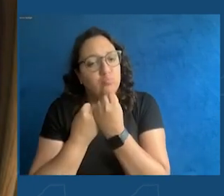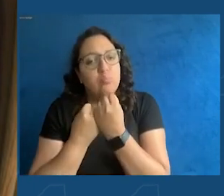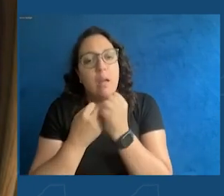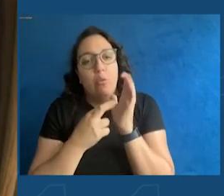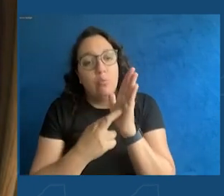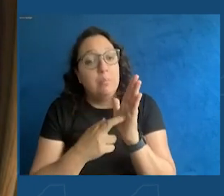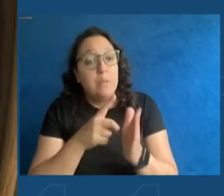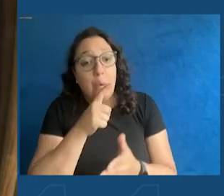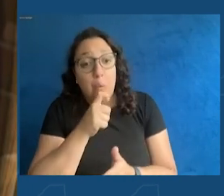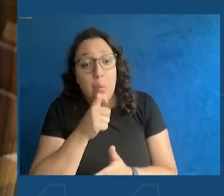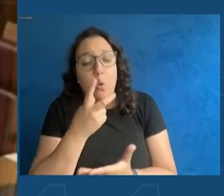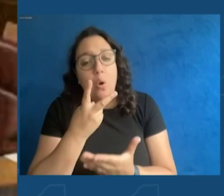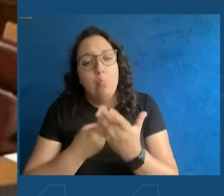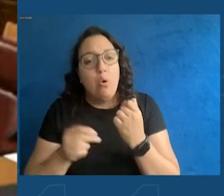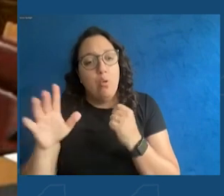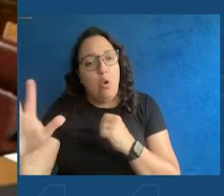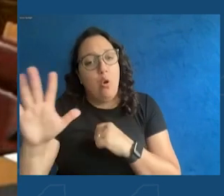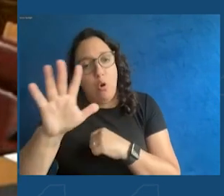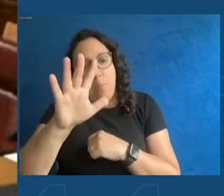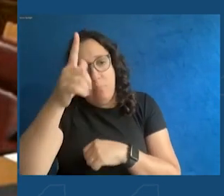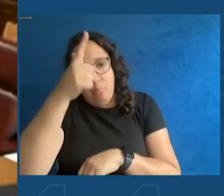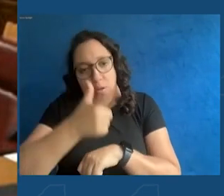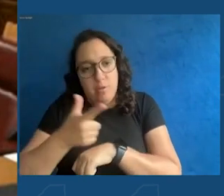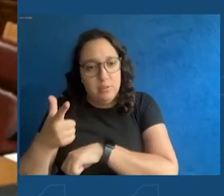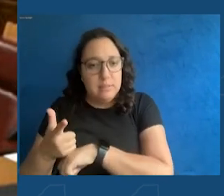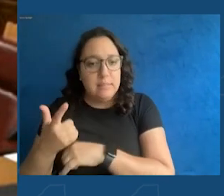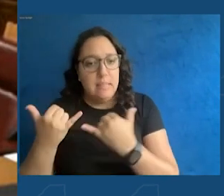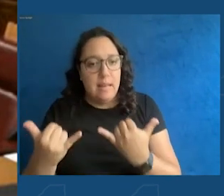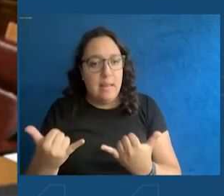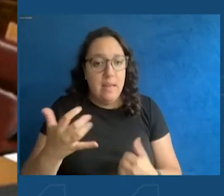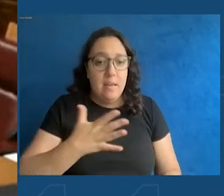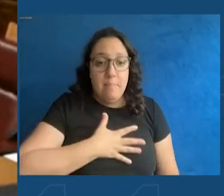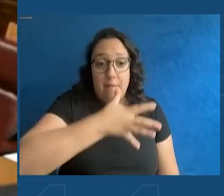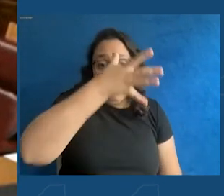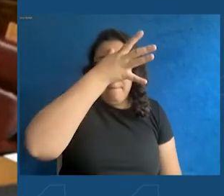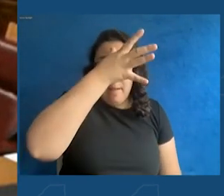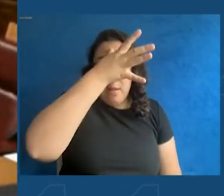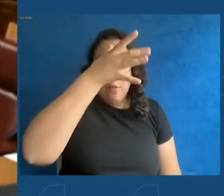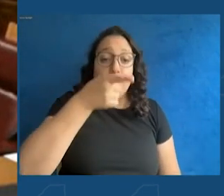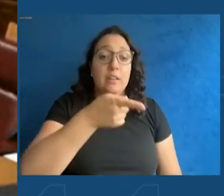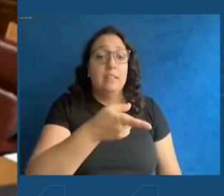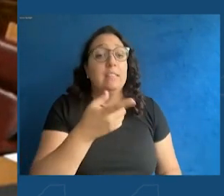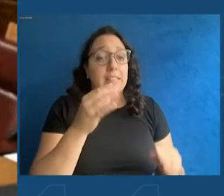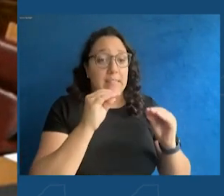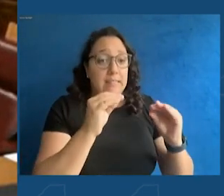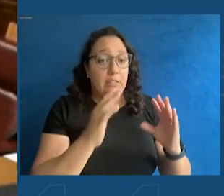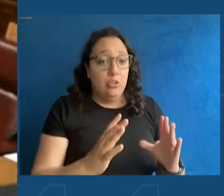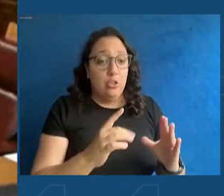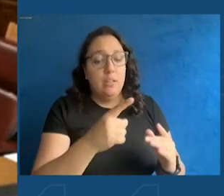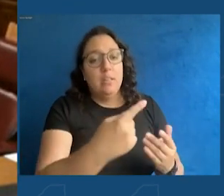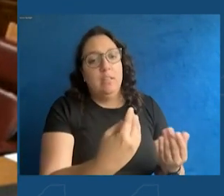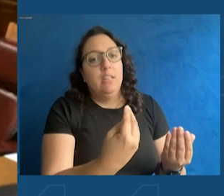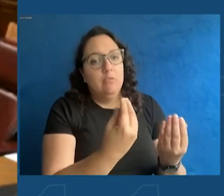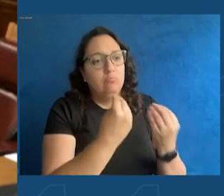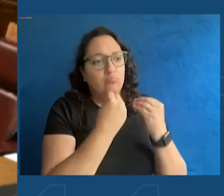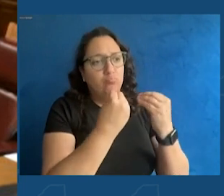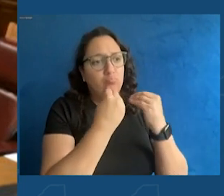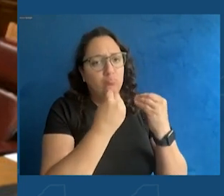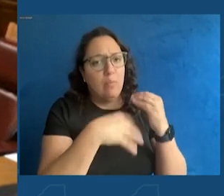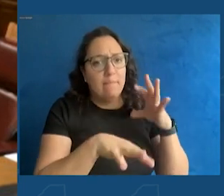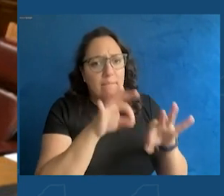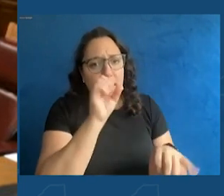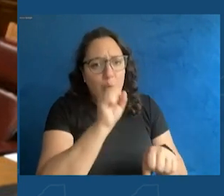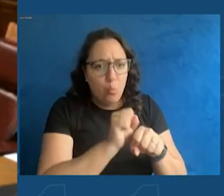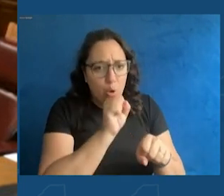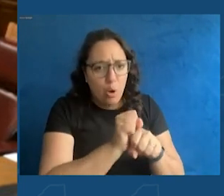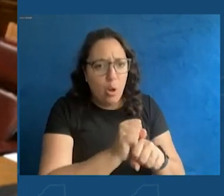their families today. My father is here, a teacher who taught me the importance of finding work with meaning that allows